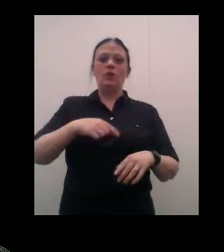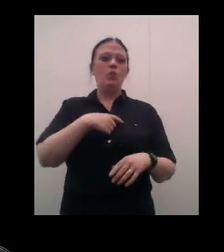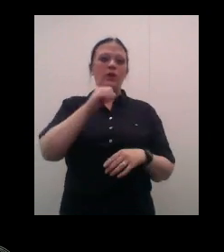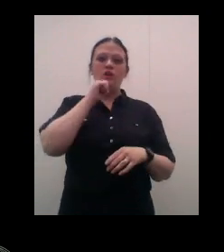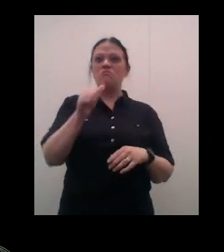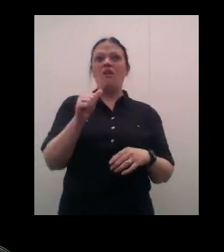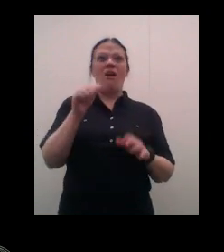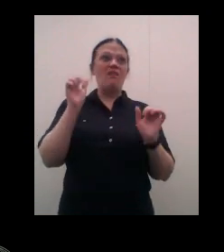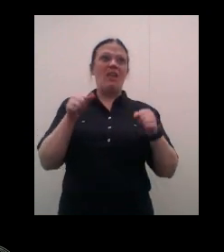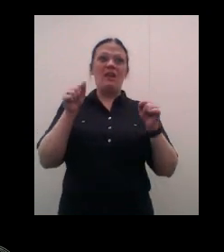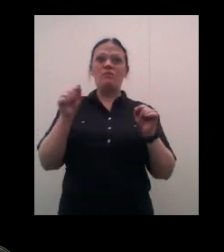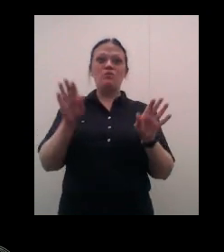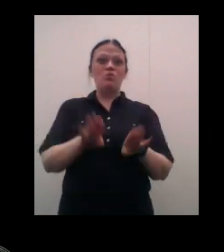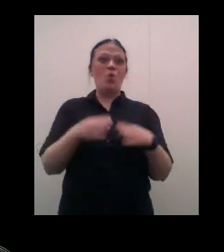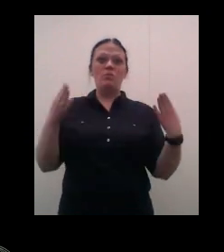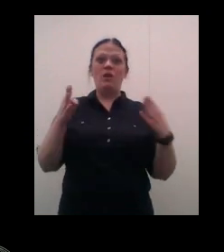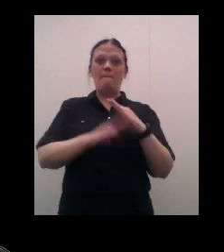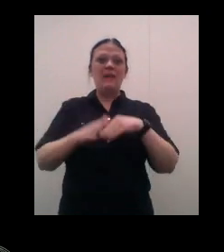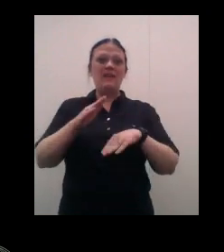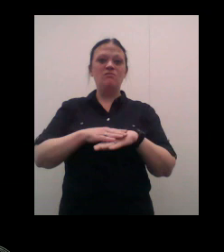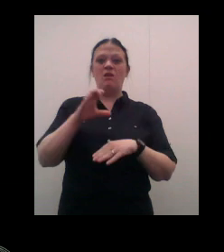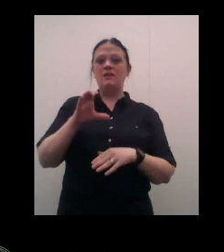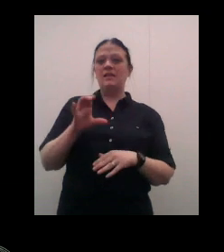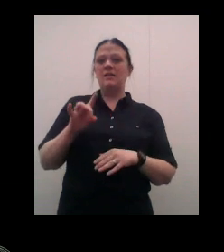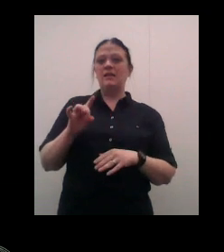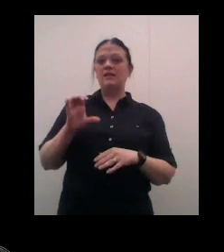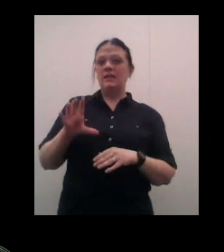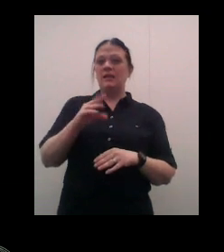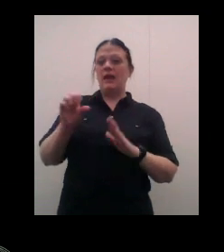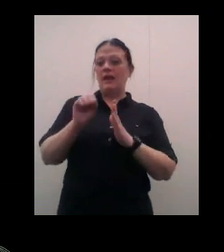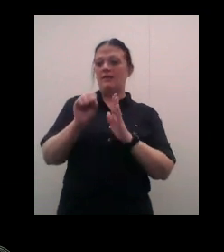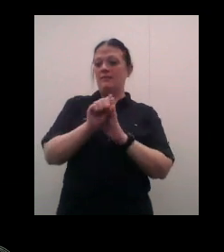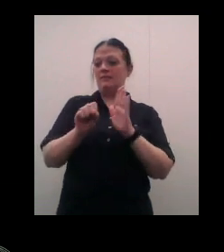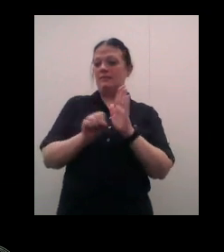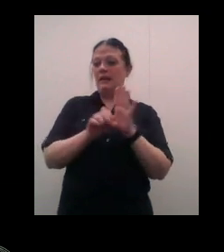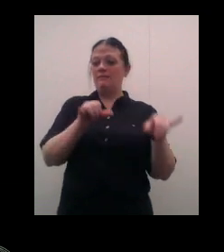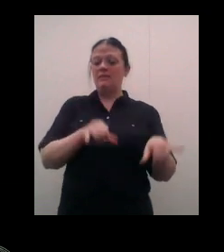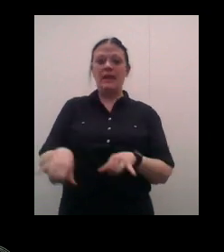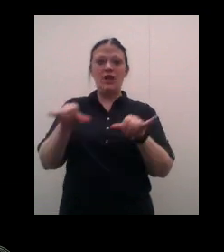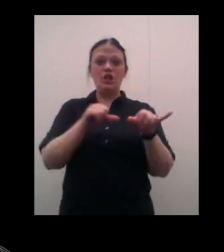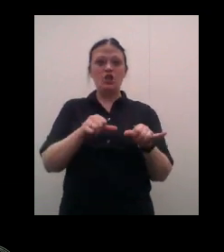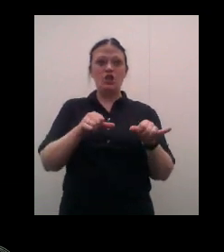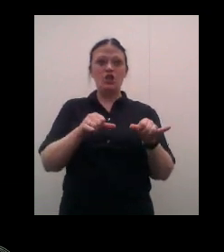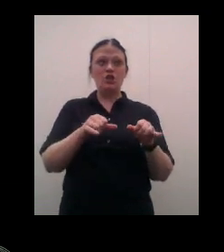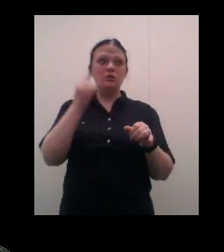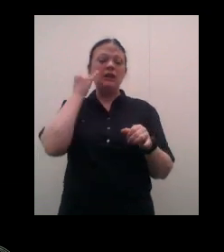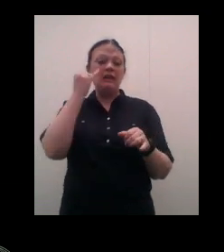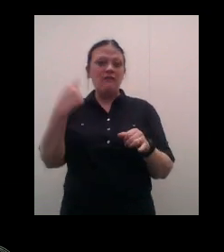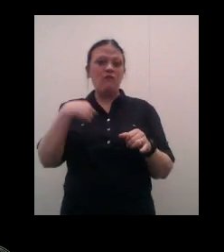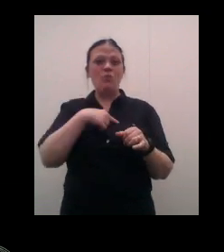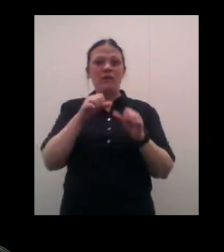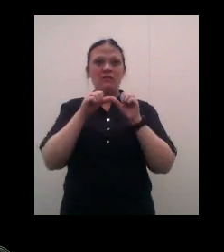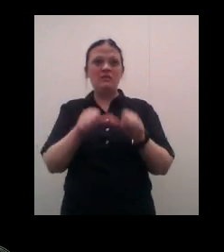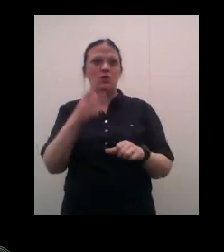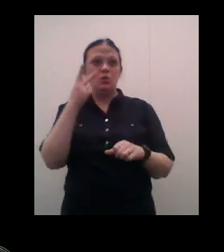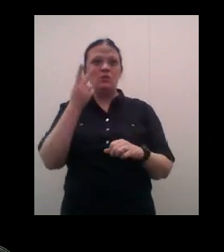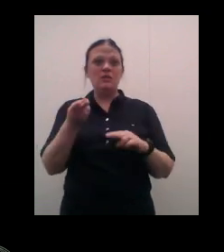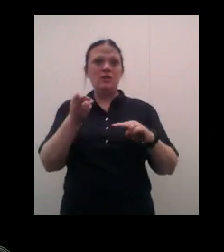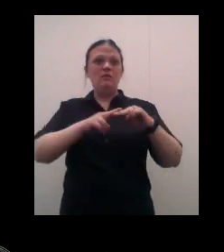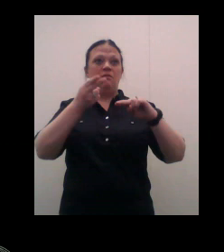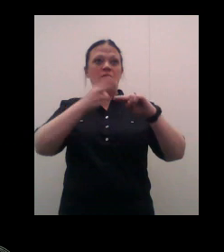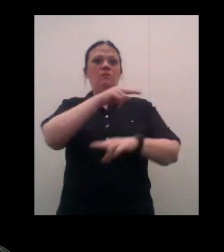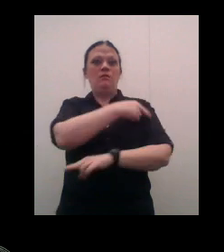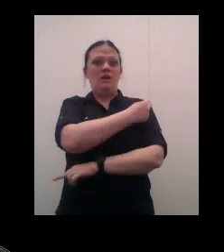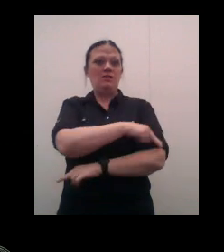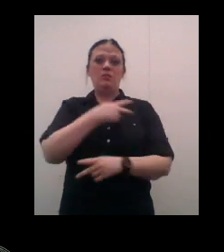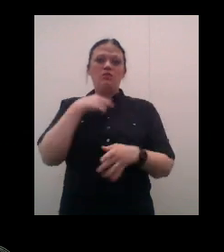able to reopen up based on the CDC and the state standards if we keep on seeing our hospitalization numbers going up instead of going down. It's as simple